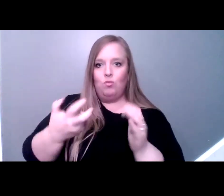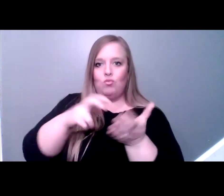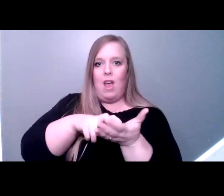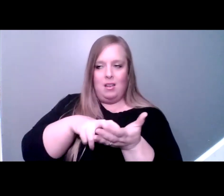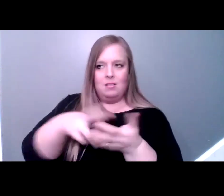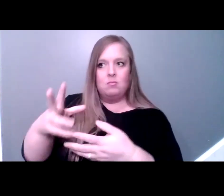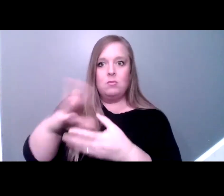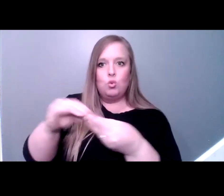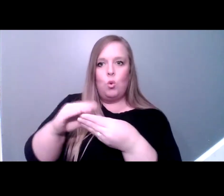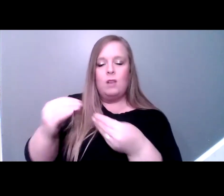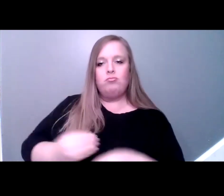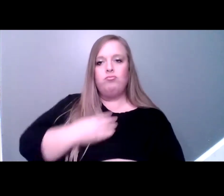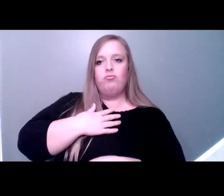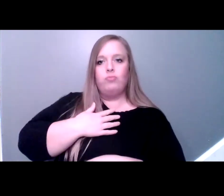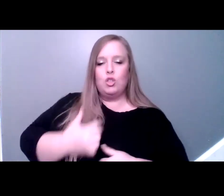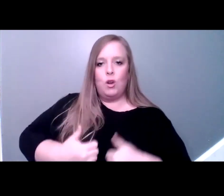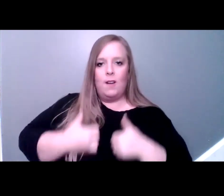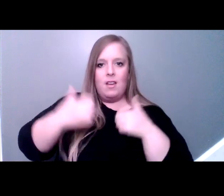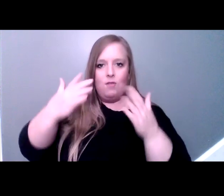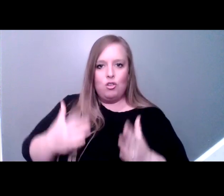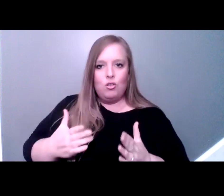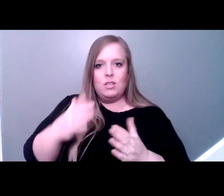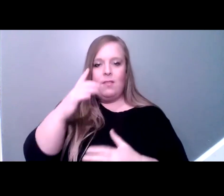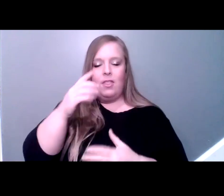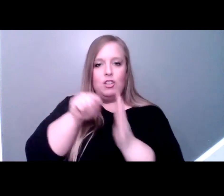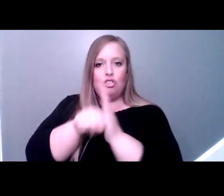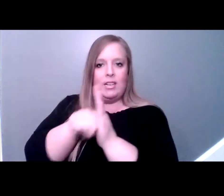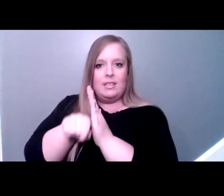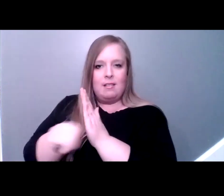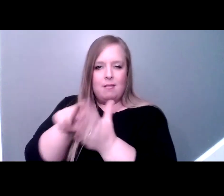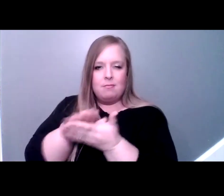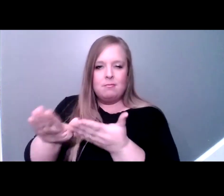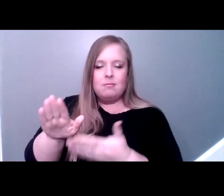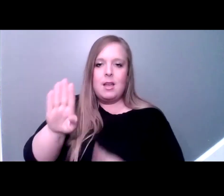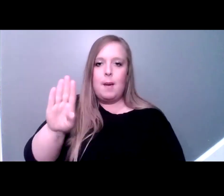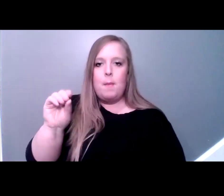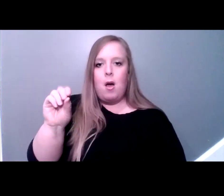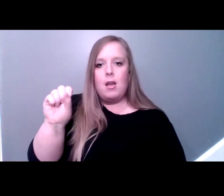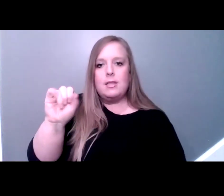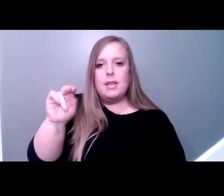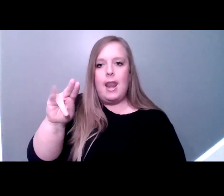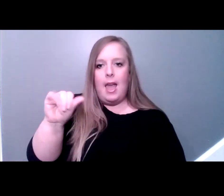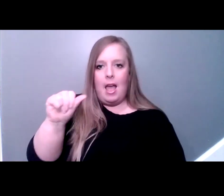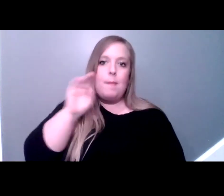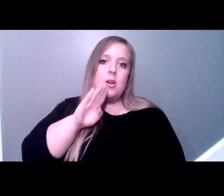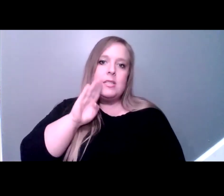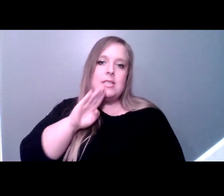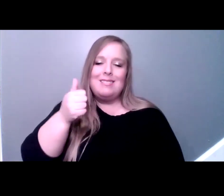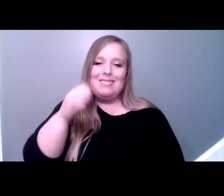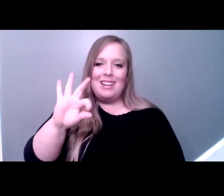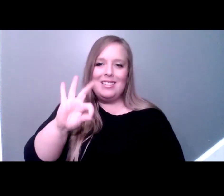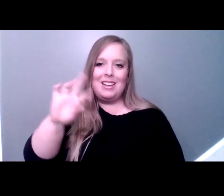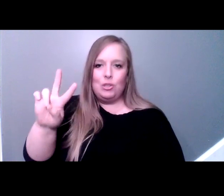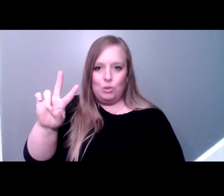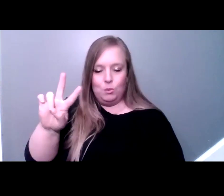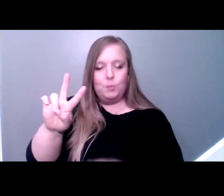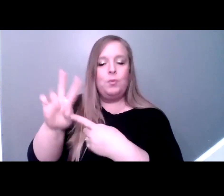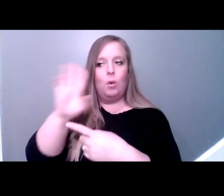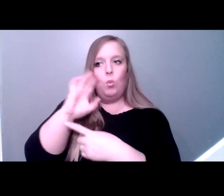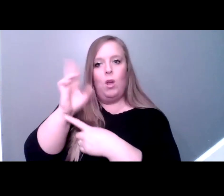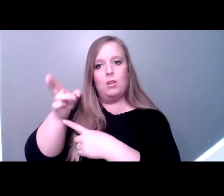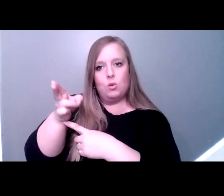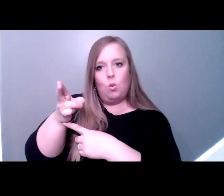experiences of survivors of the genocide in Bosnia in 1992. He will provide historical context for